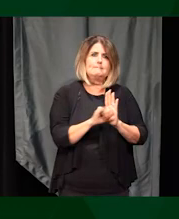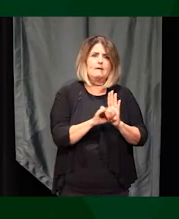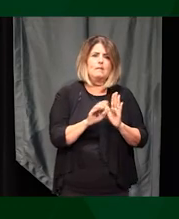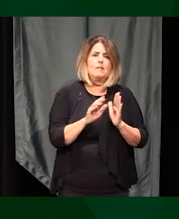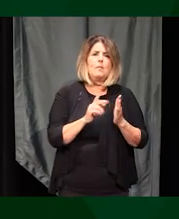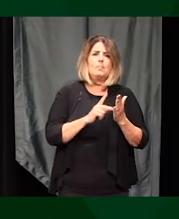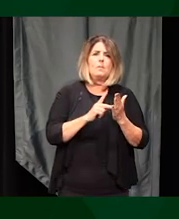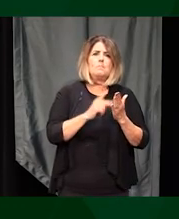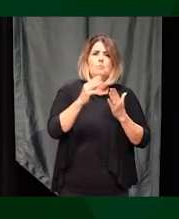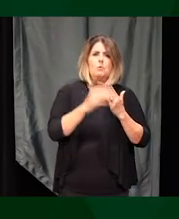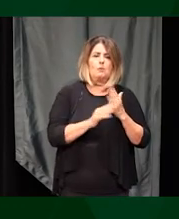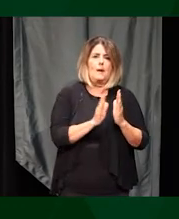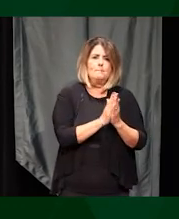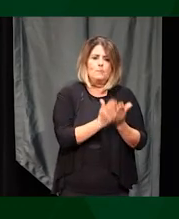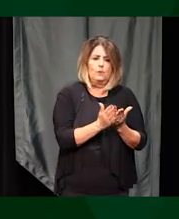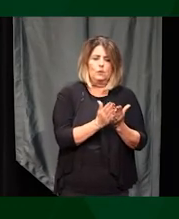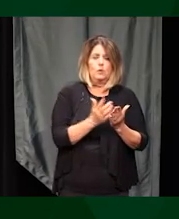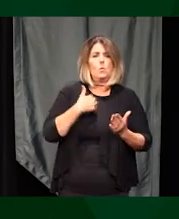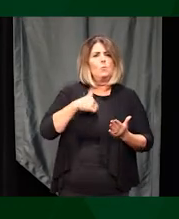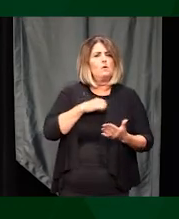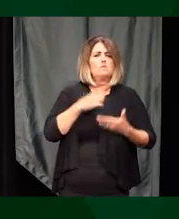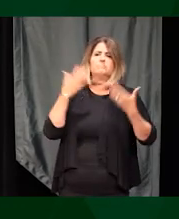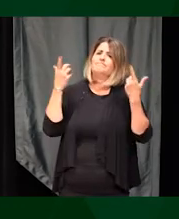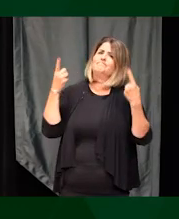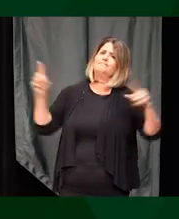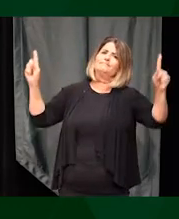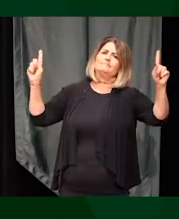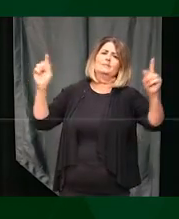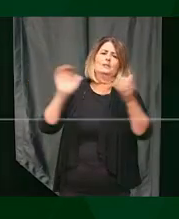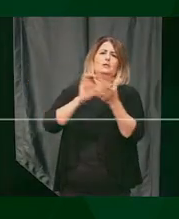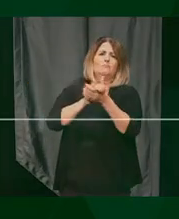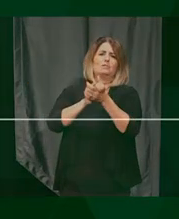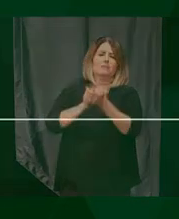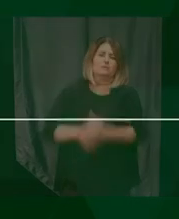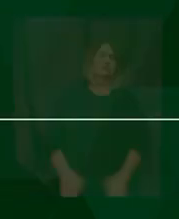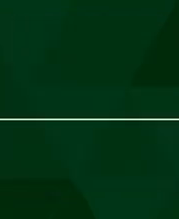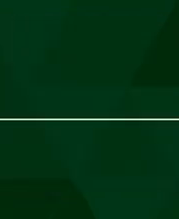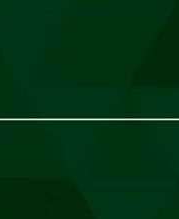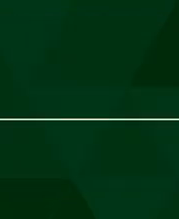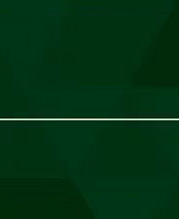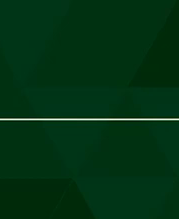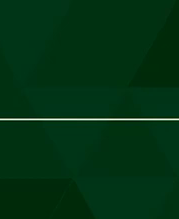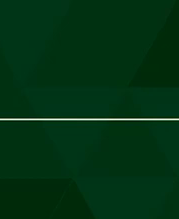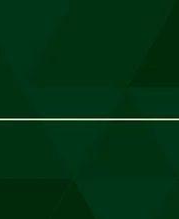We offer each of you our heartiest congratulations.